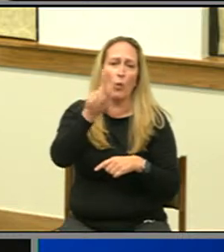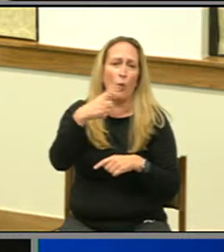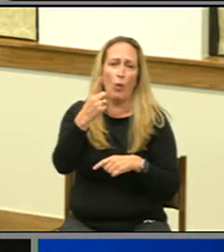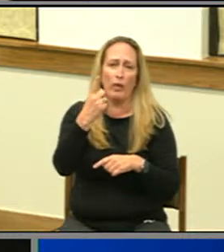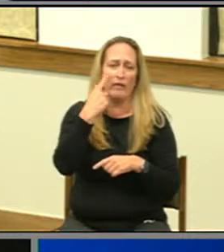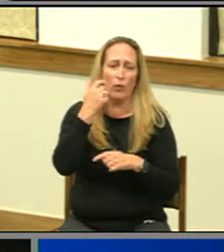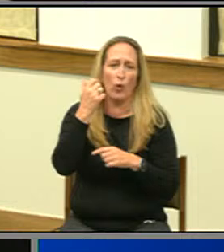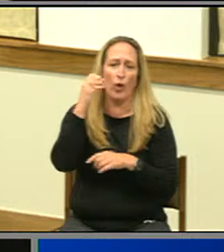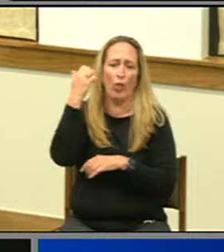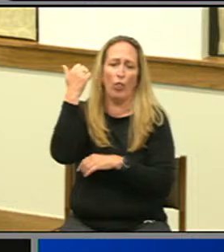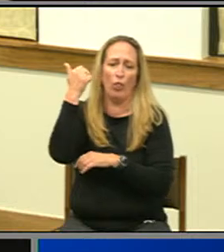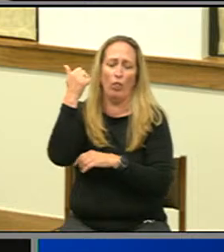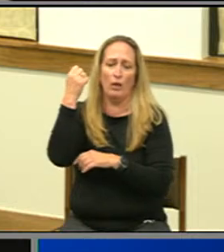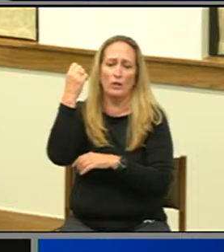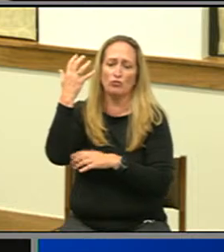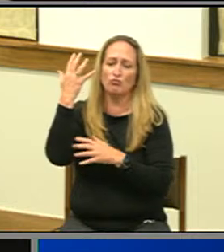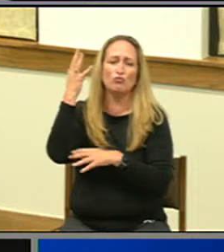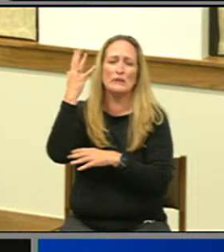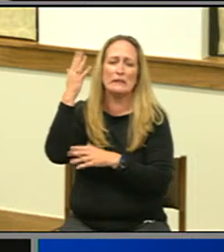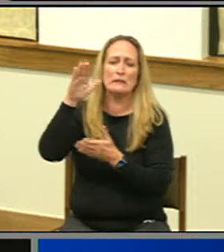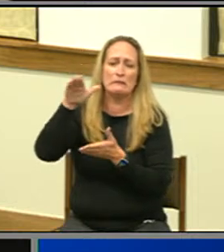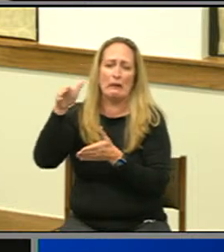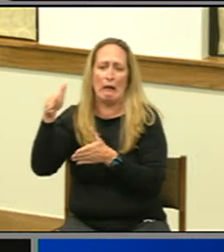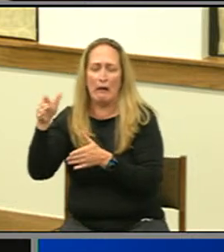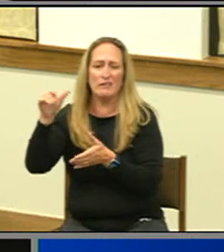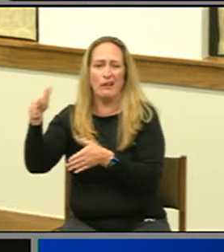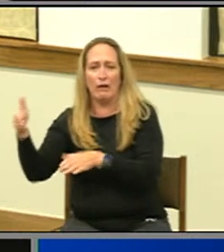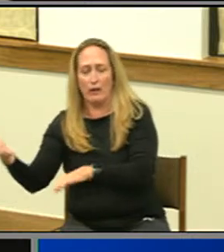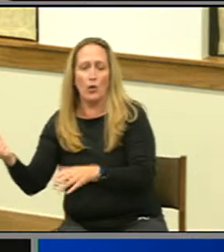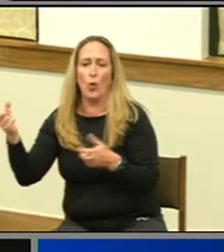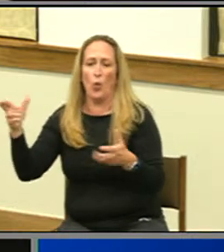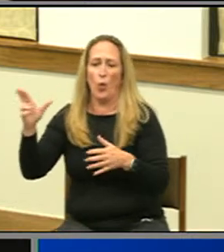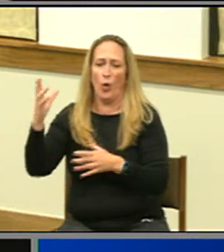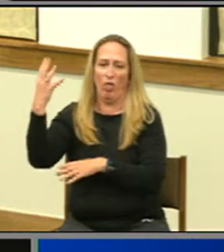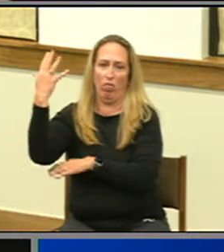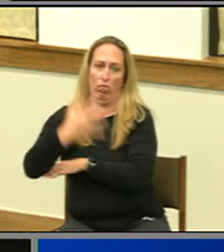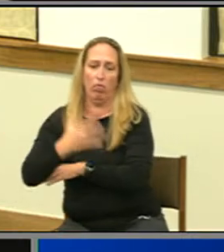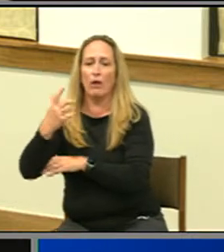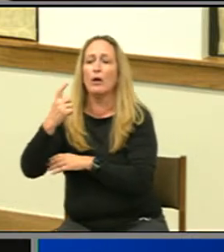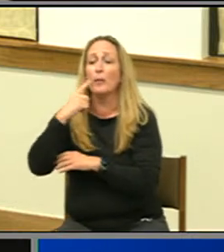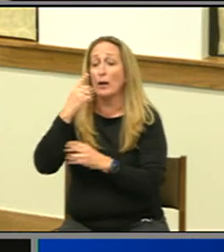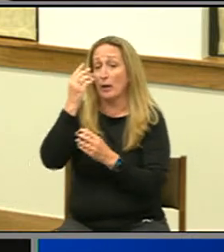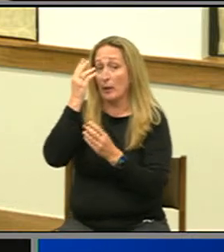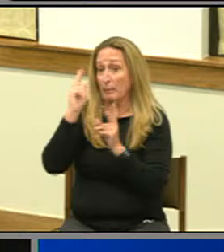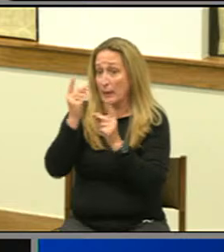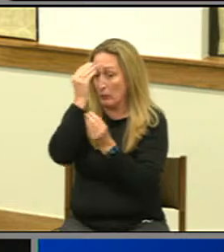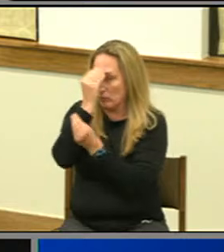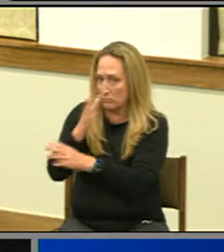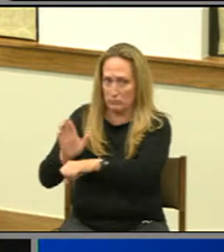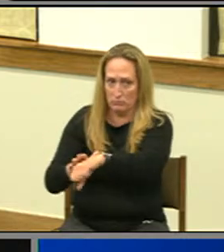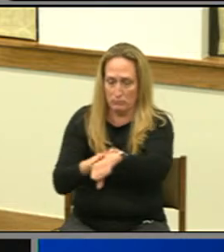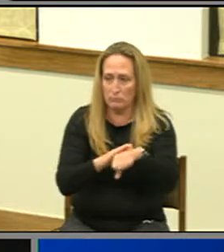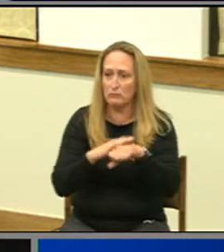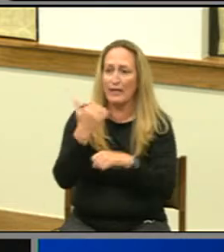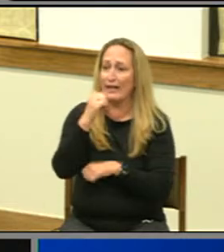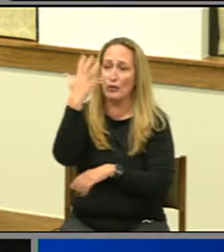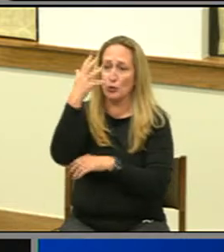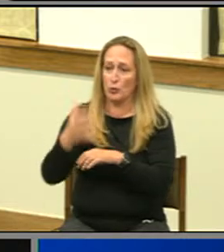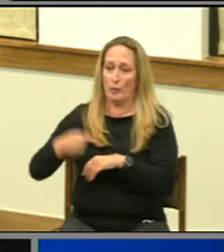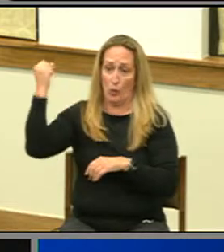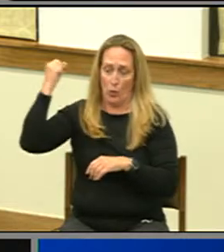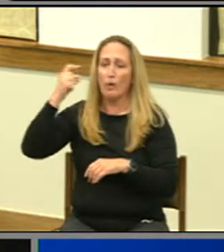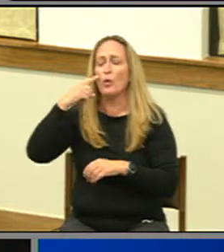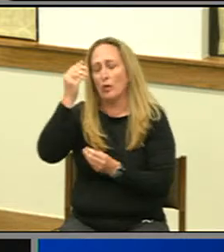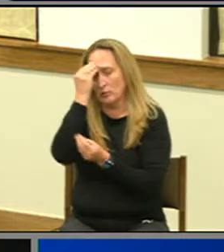of declining or dying trees. But residents will be notified in advance of any tree